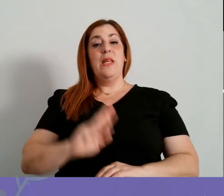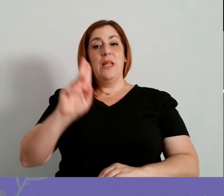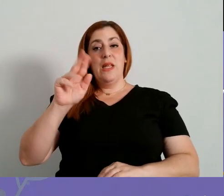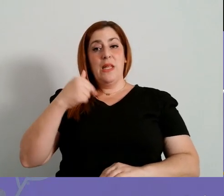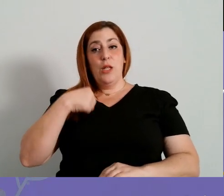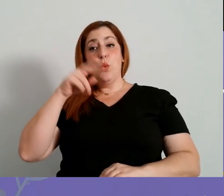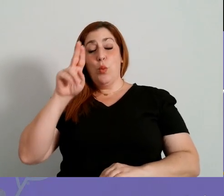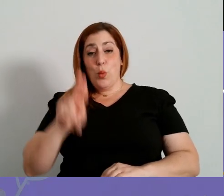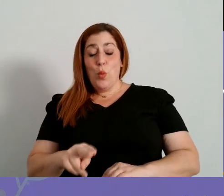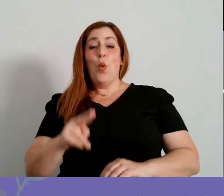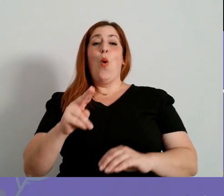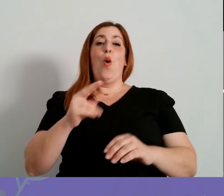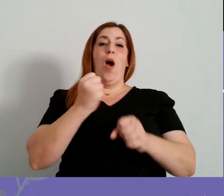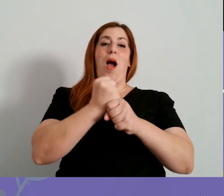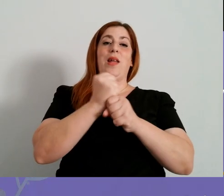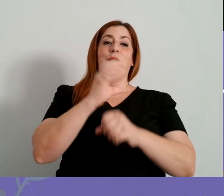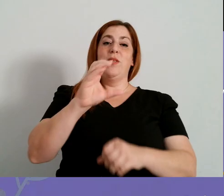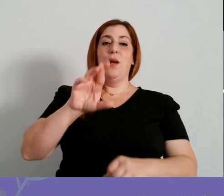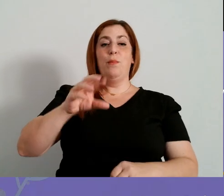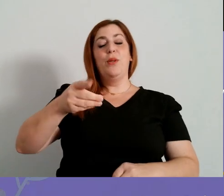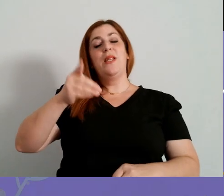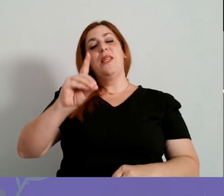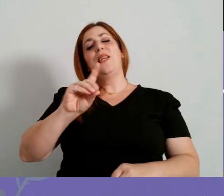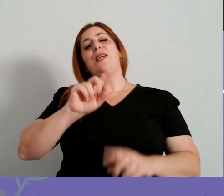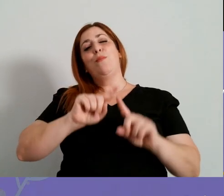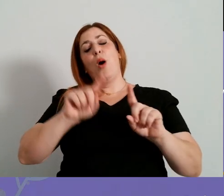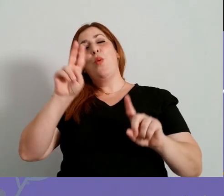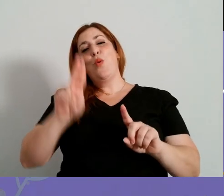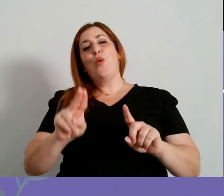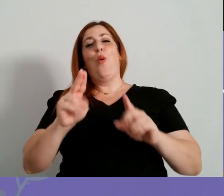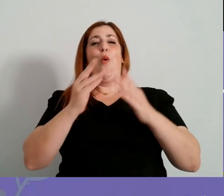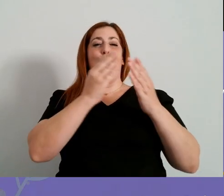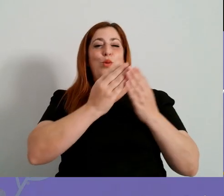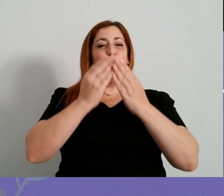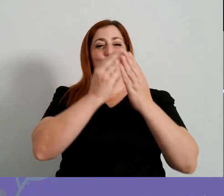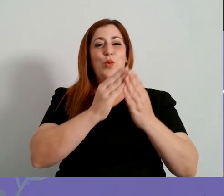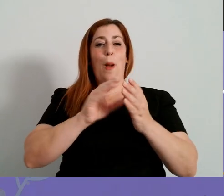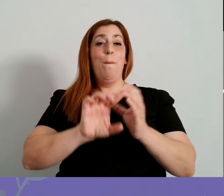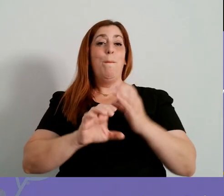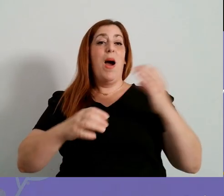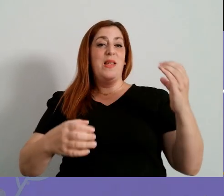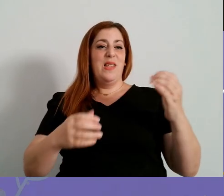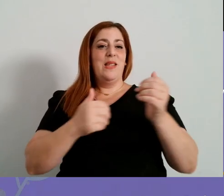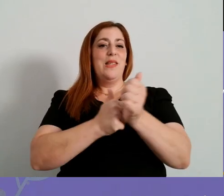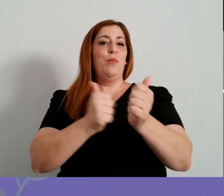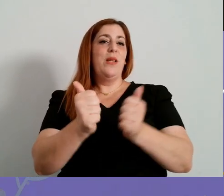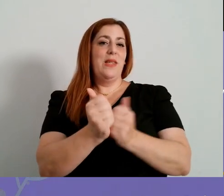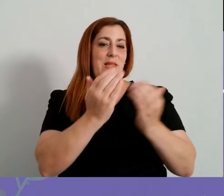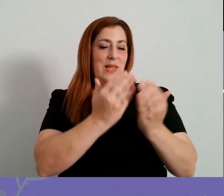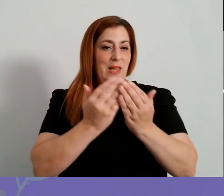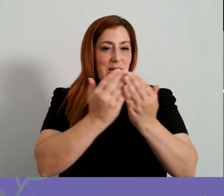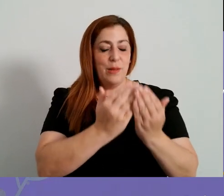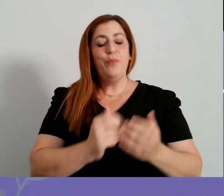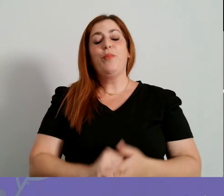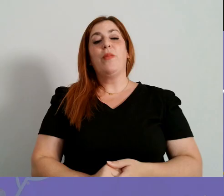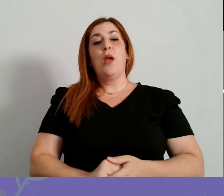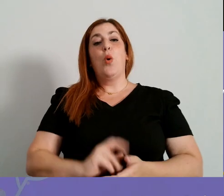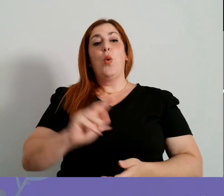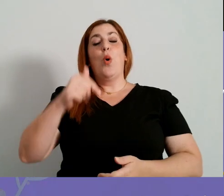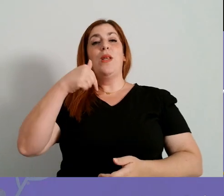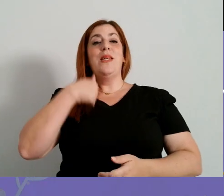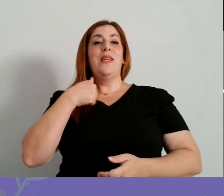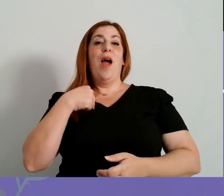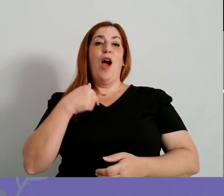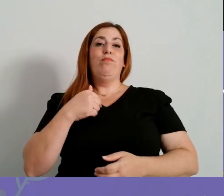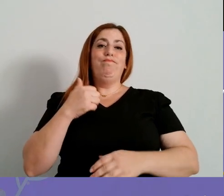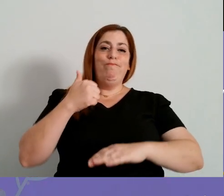I'm also a student reading for a master's in disability studies. I'm also the founder of Autistic Community Malta, which is what we